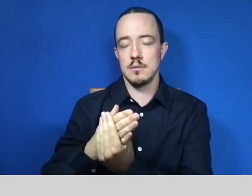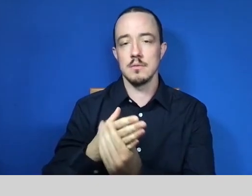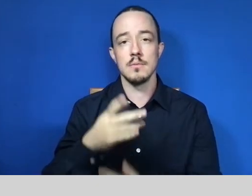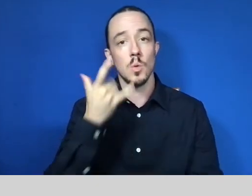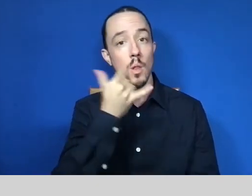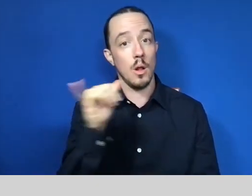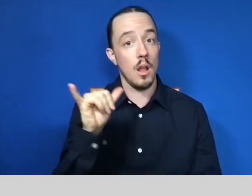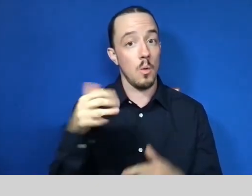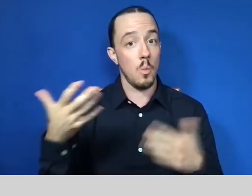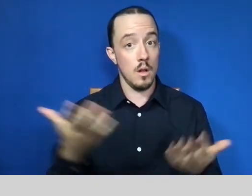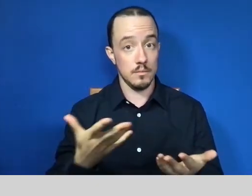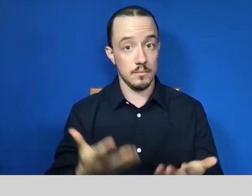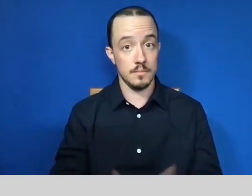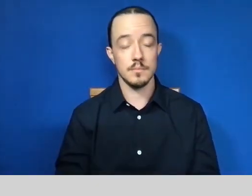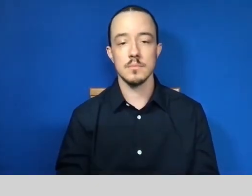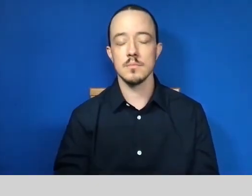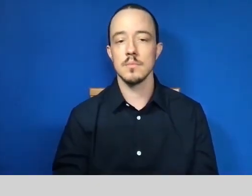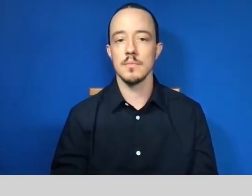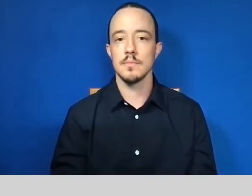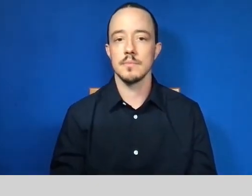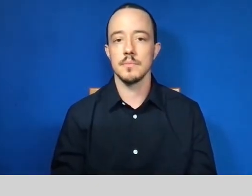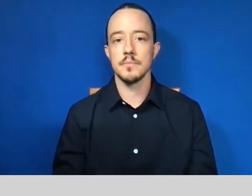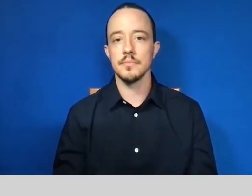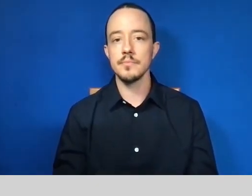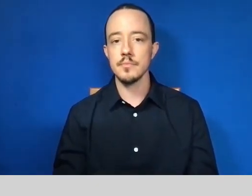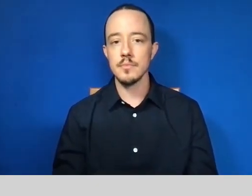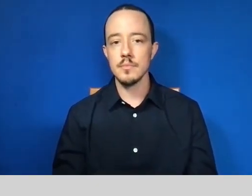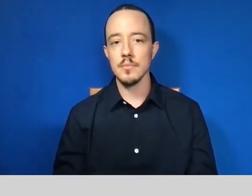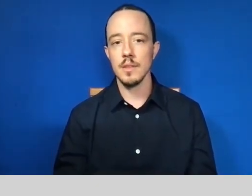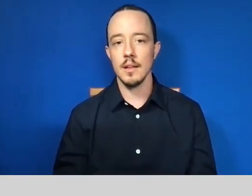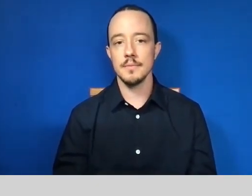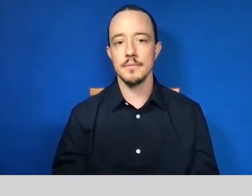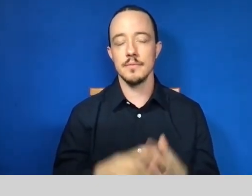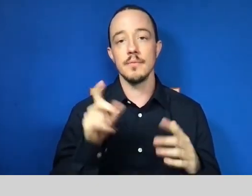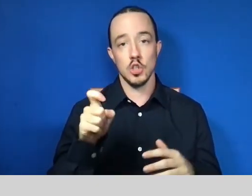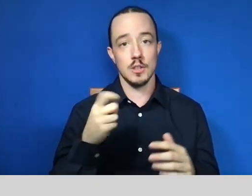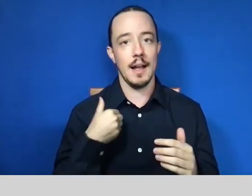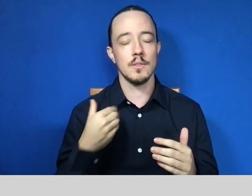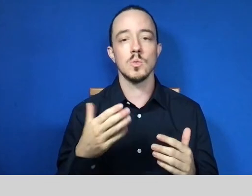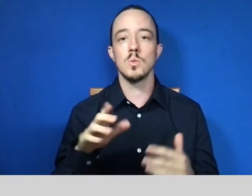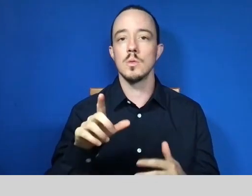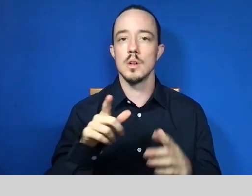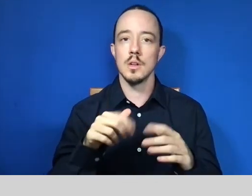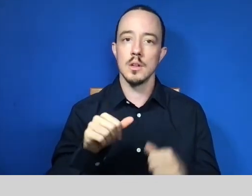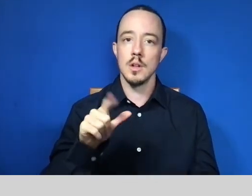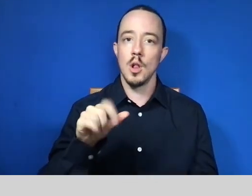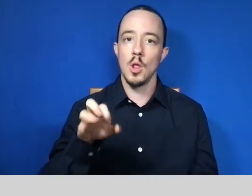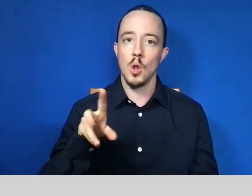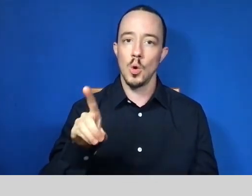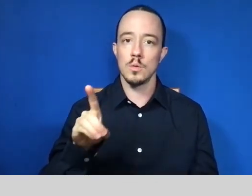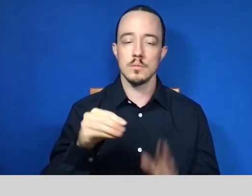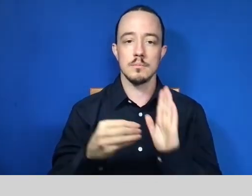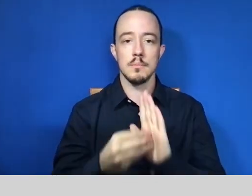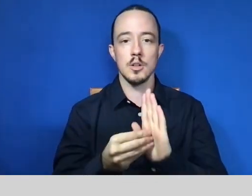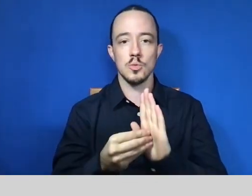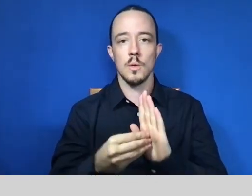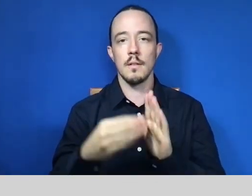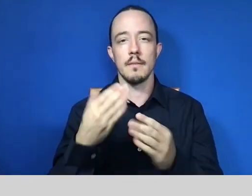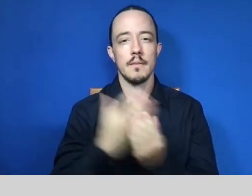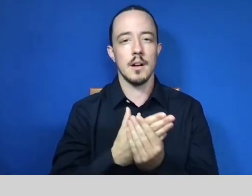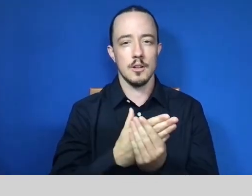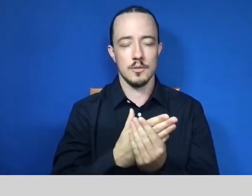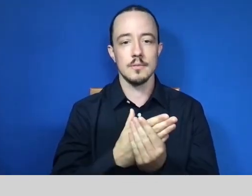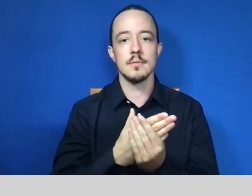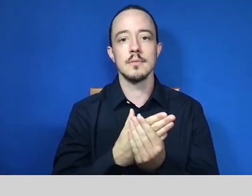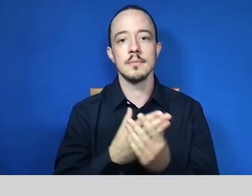something like this. One would have to implement the load module file from file. This is a function that takes